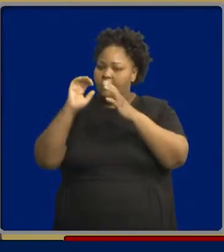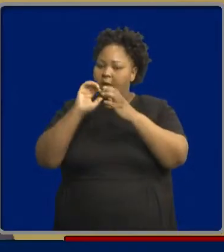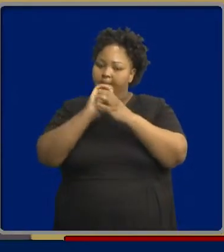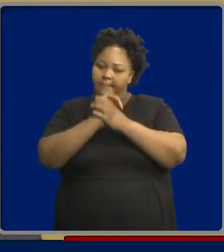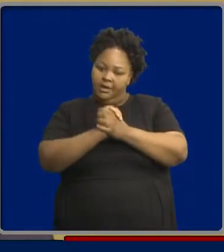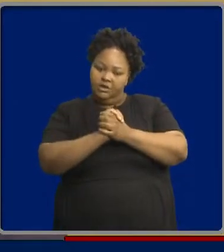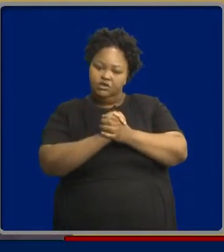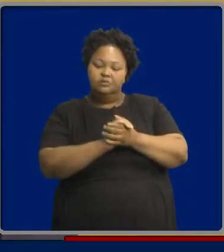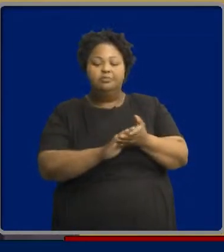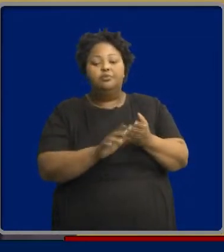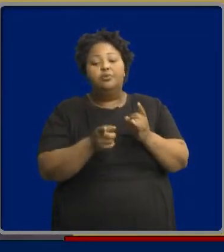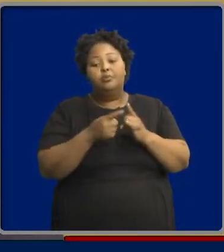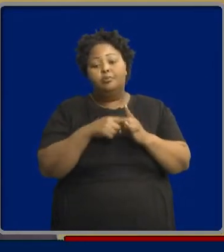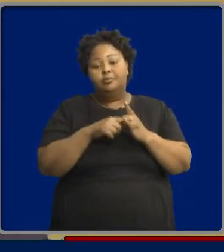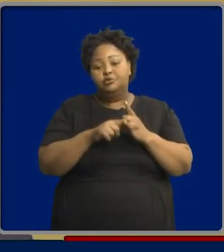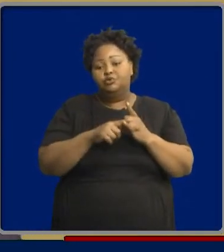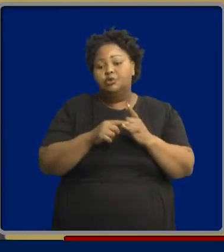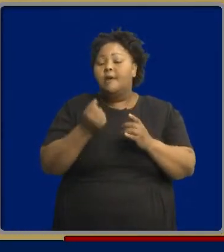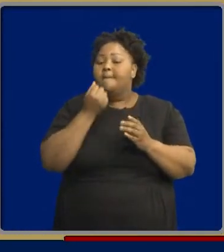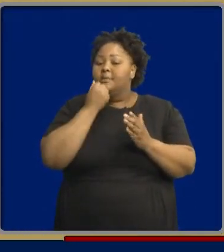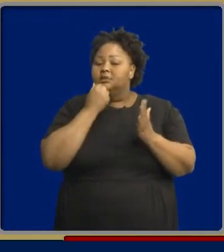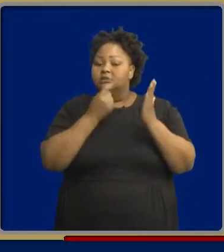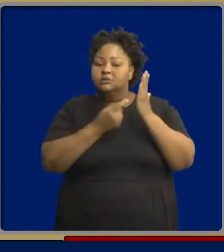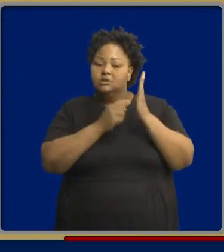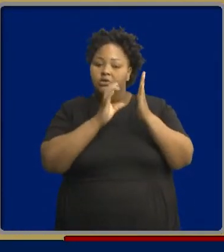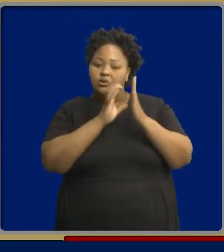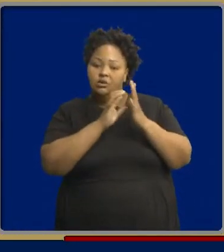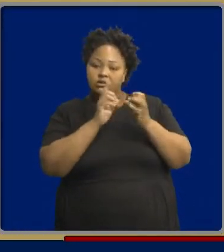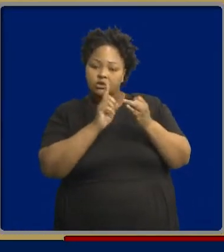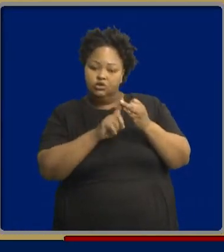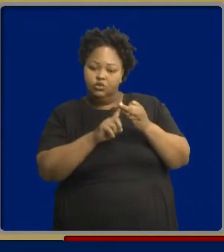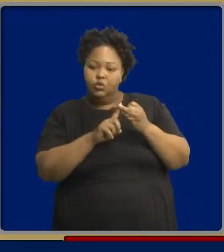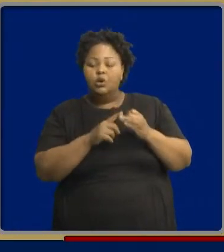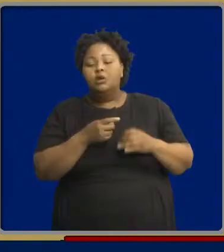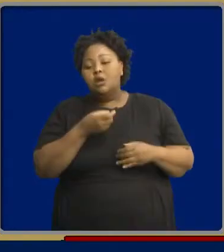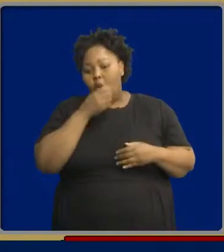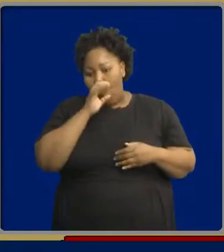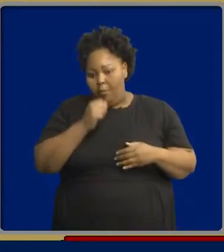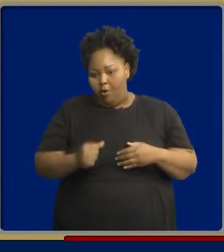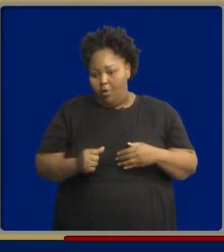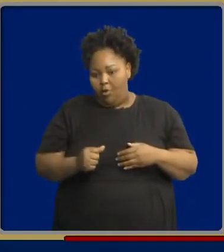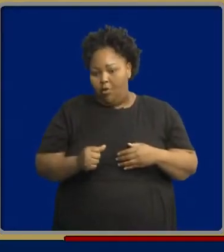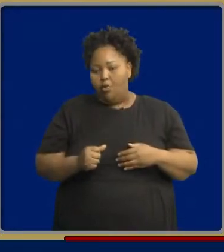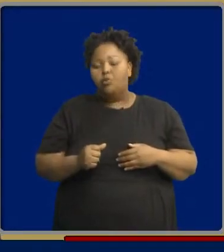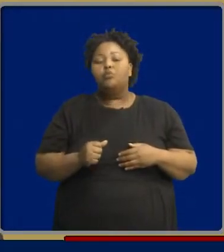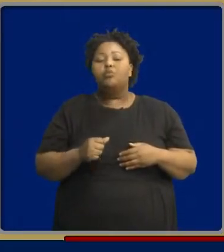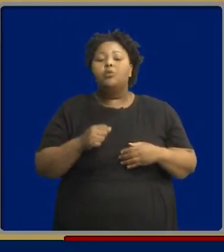Council of Manzini and the Kwamakoko Foundation.